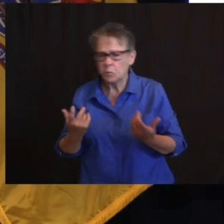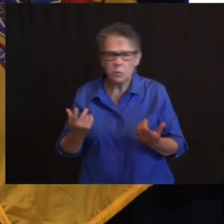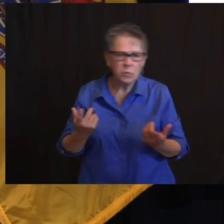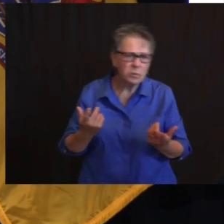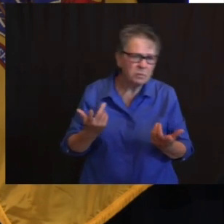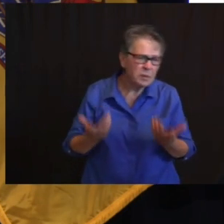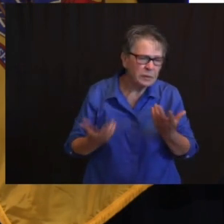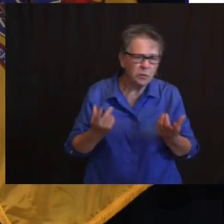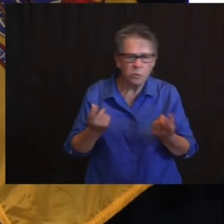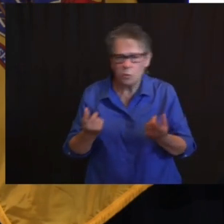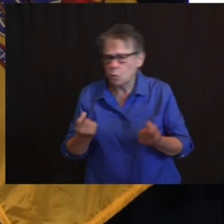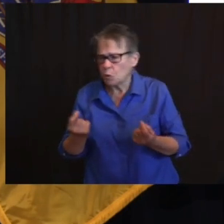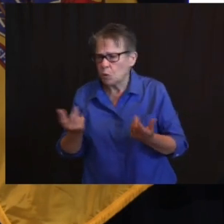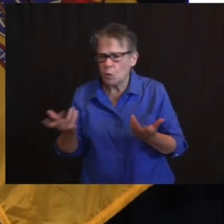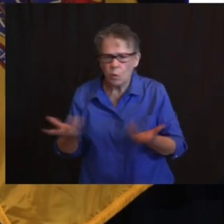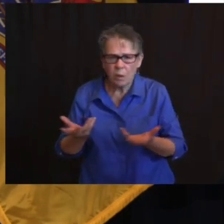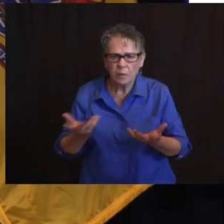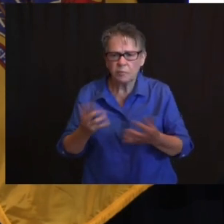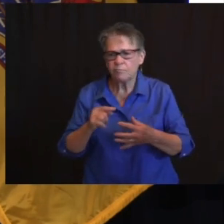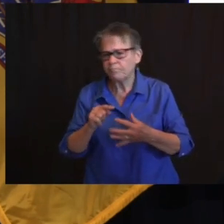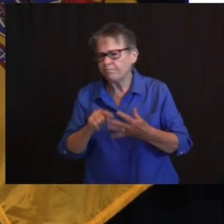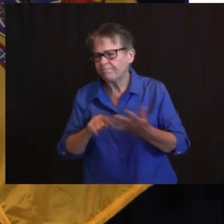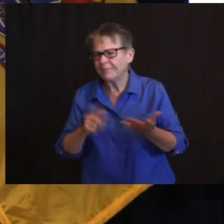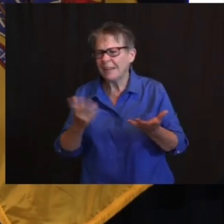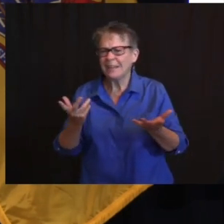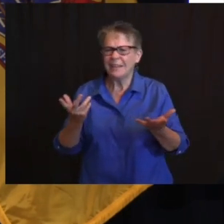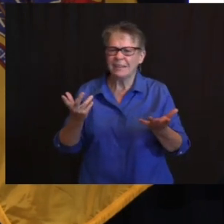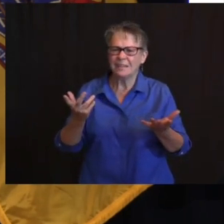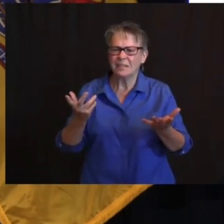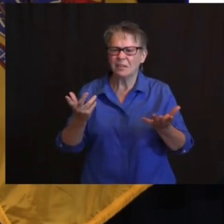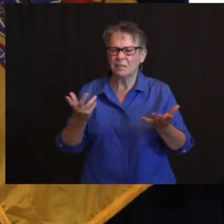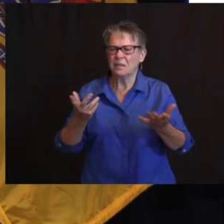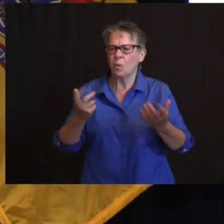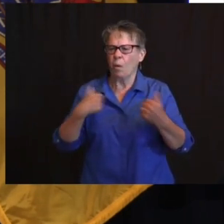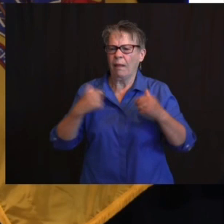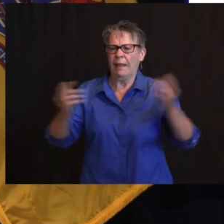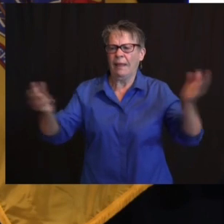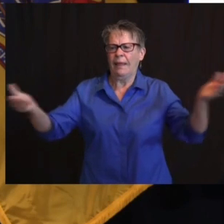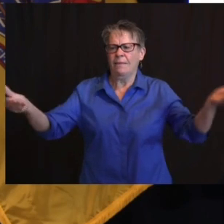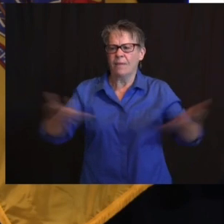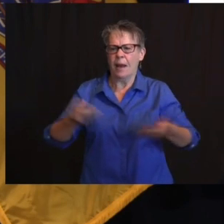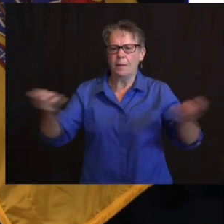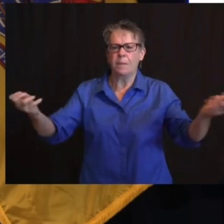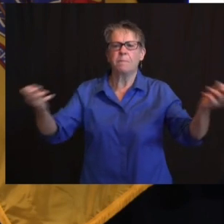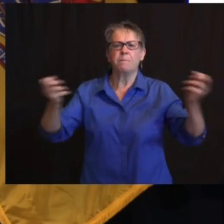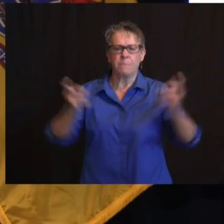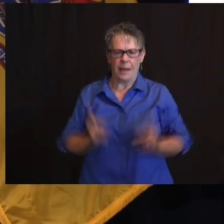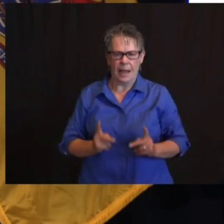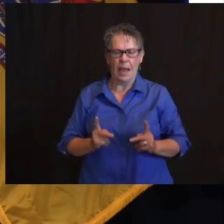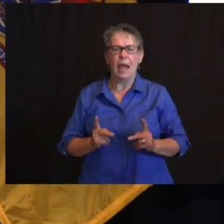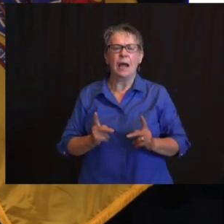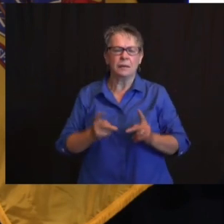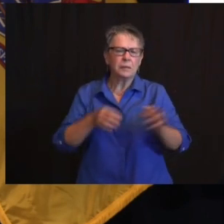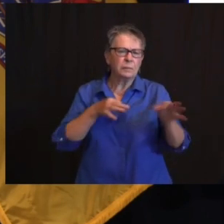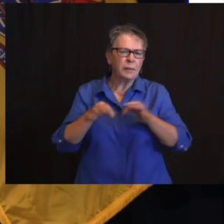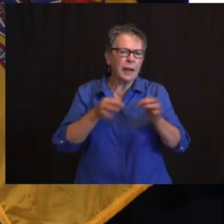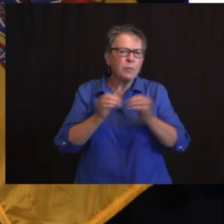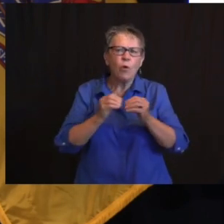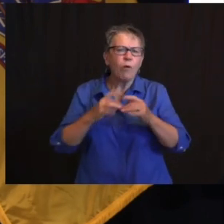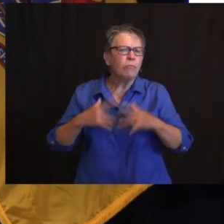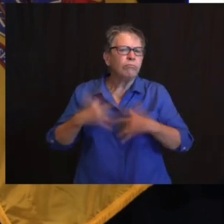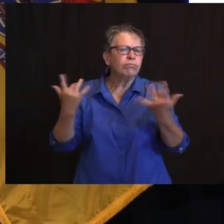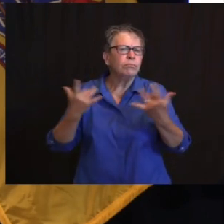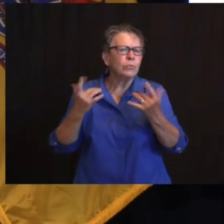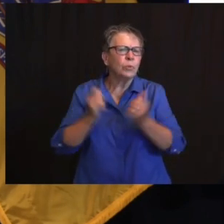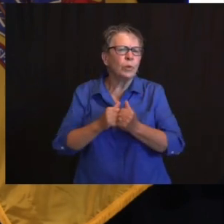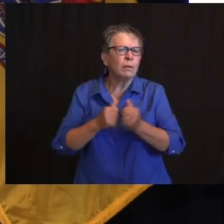checkup on where we are on tracing, just to give you all a sense, because I know it's a high priority for you all out there. It certainly is for us. Where